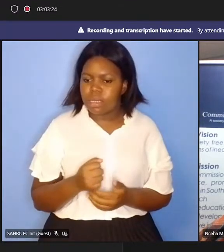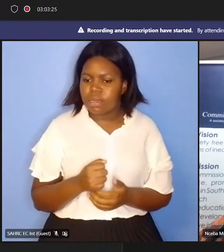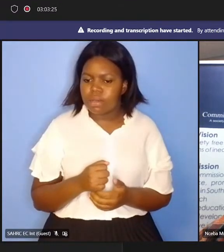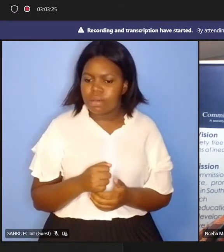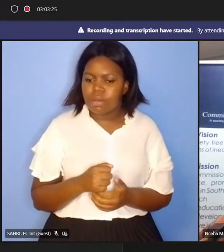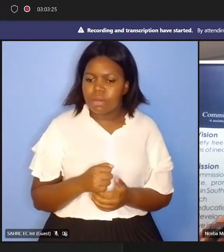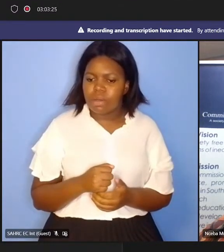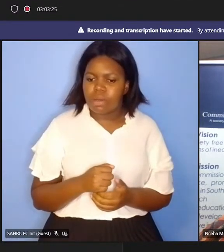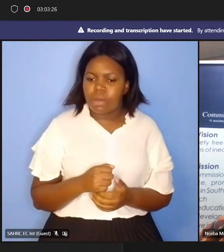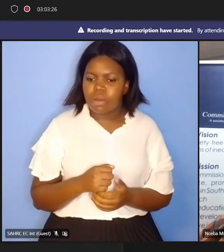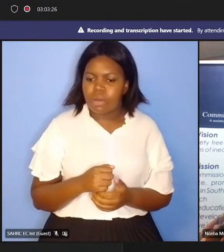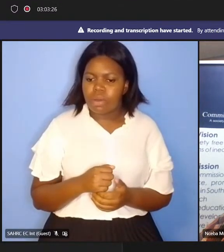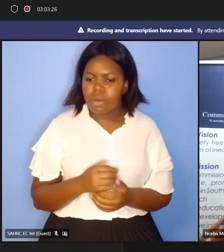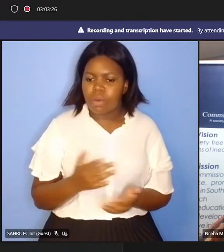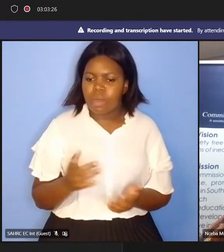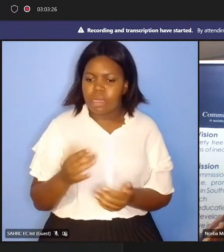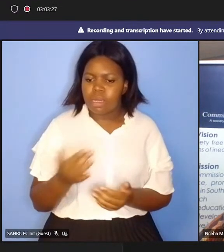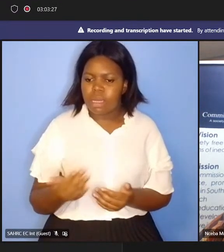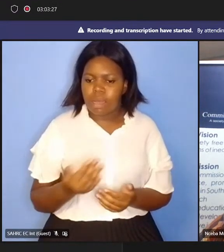these